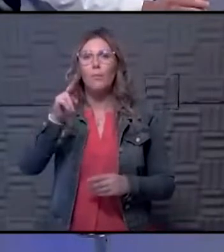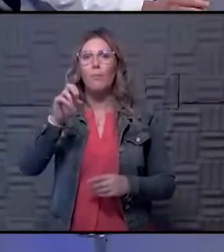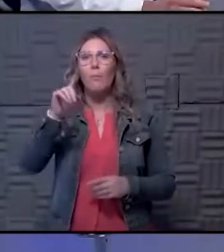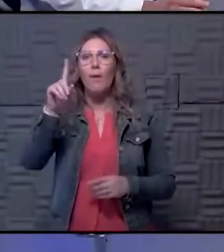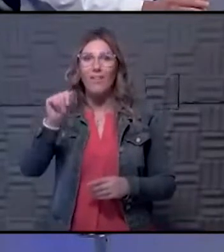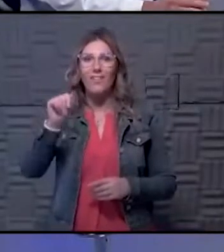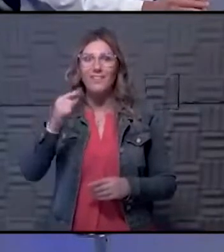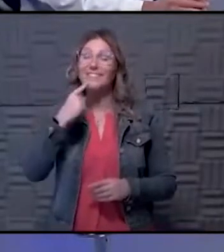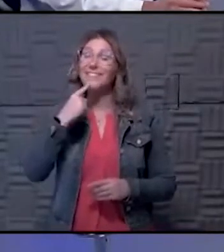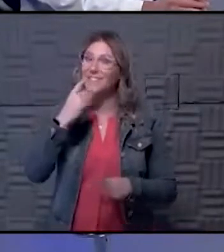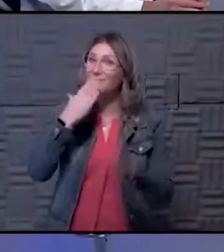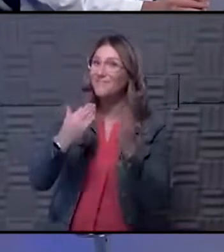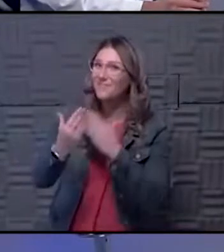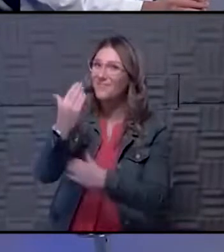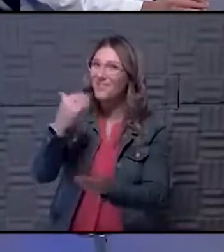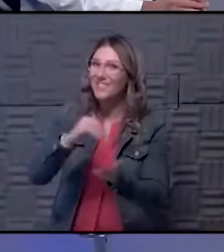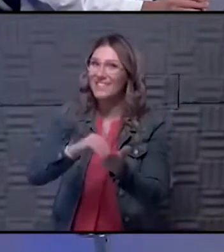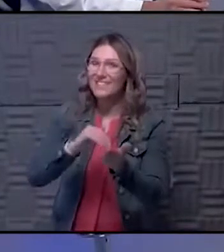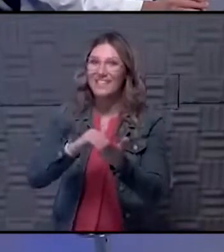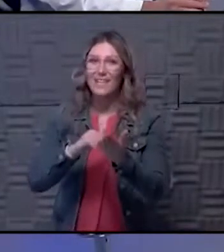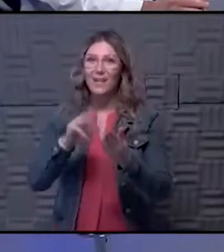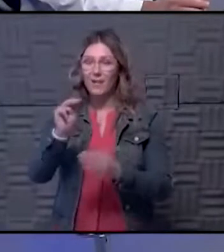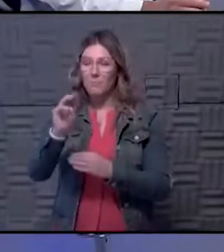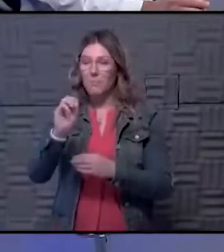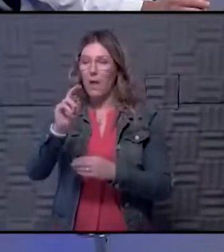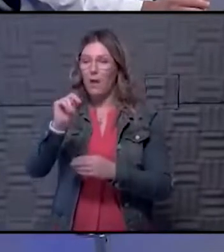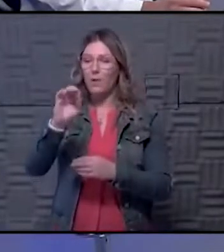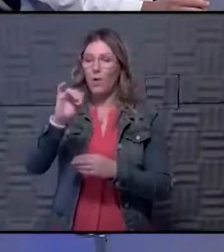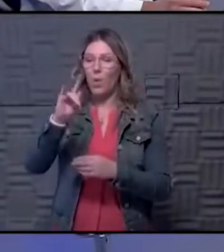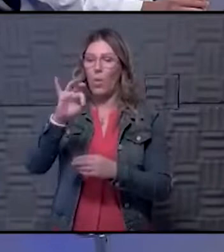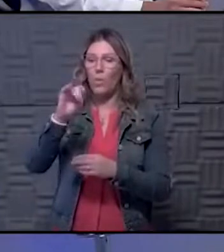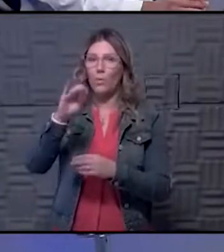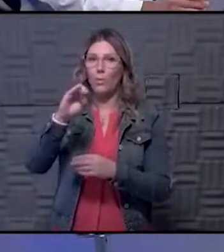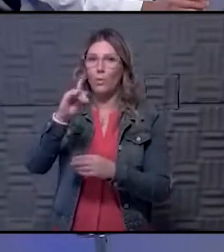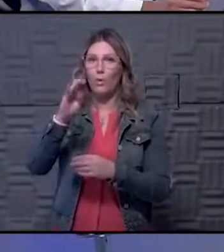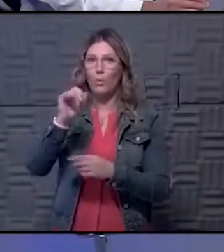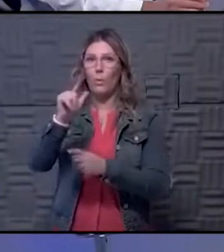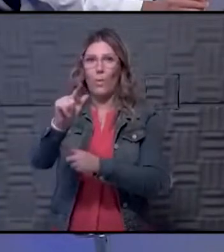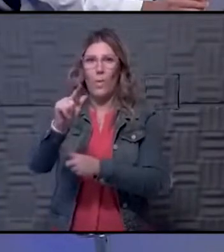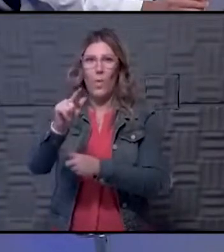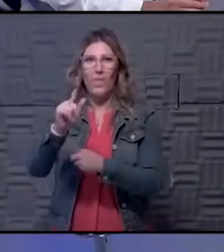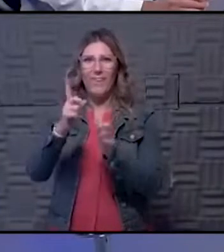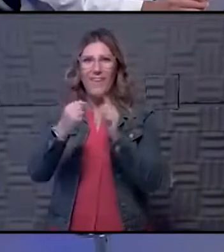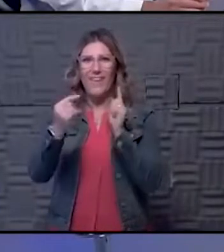says, good morning, doctors. Can monoclonal antibody treatment be used in children?